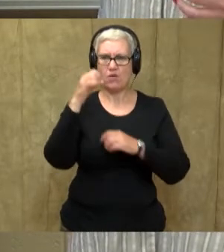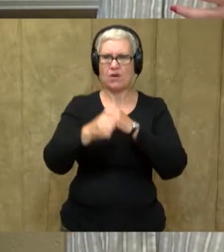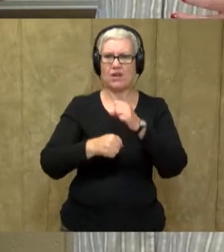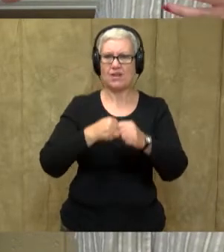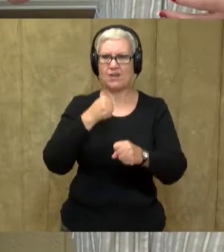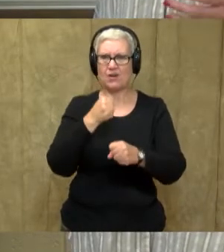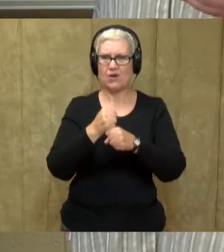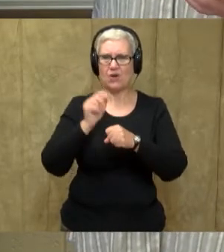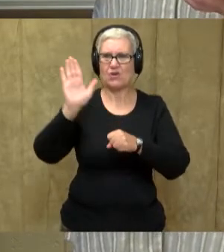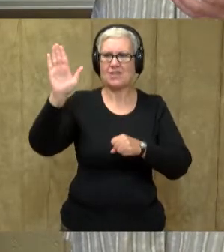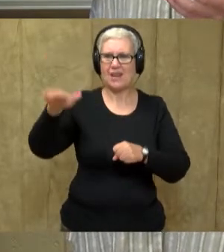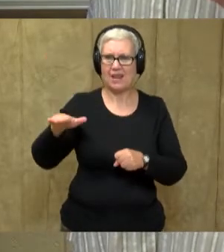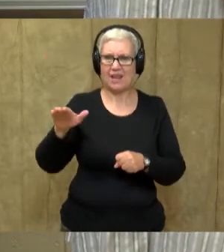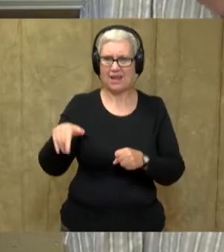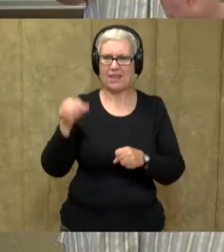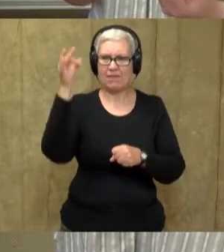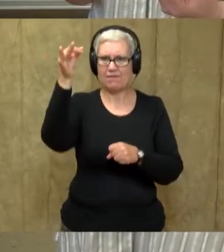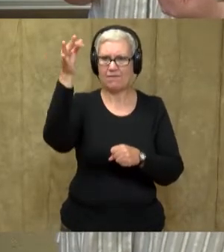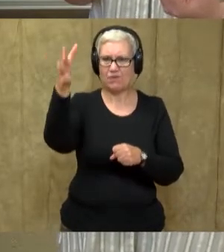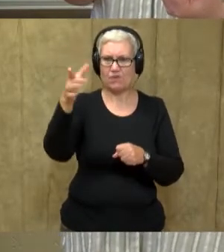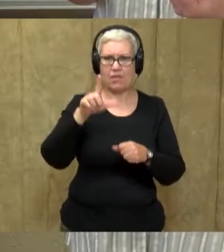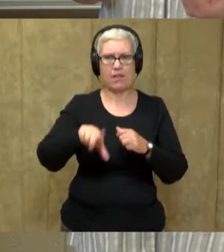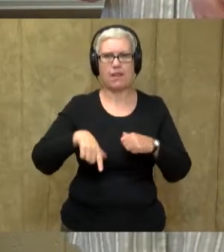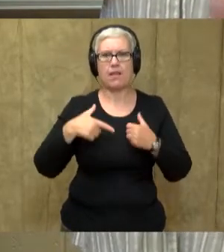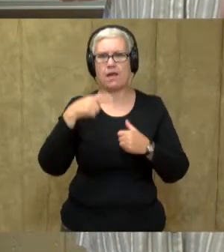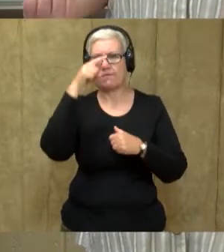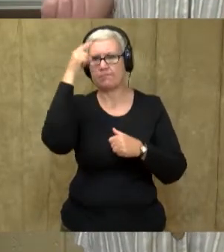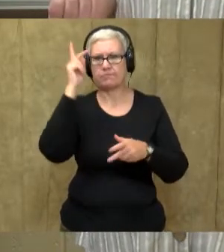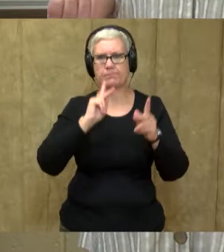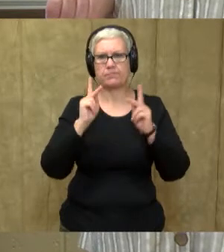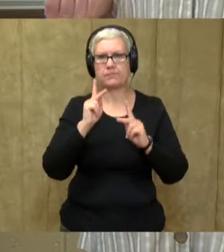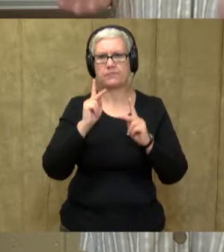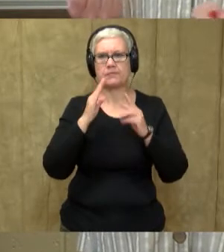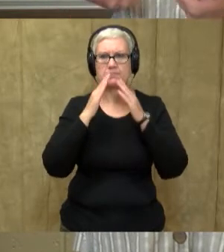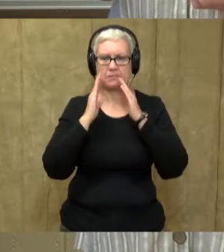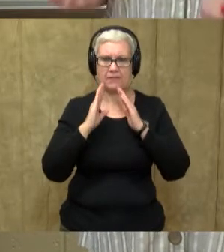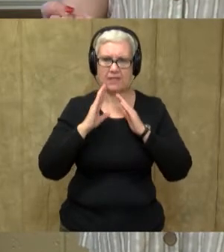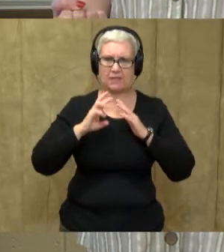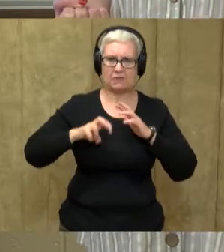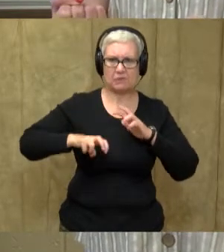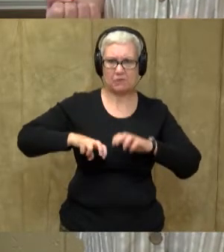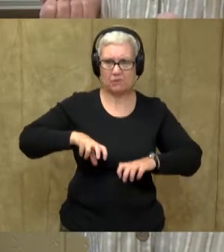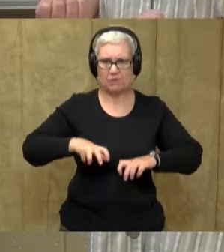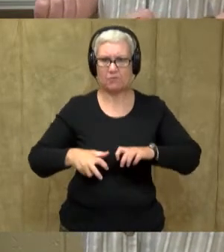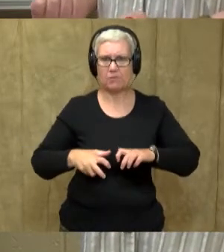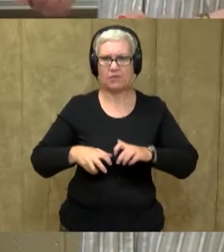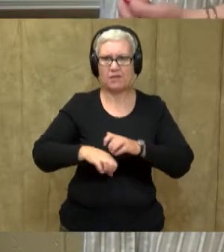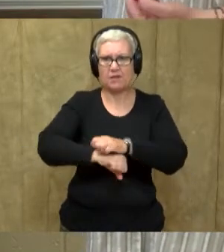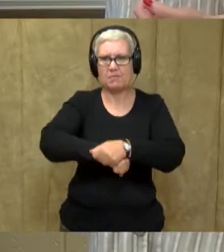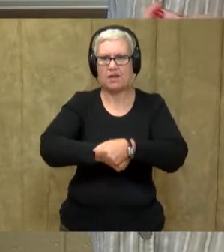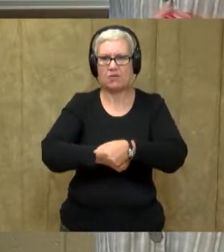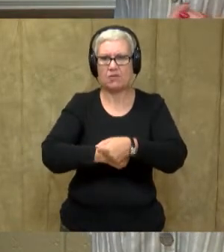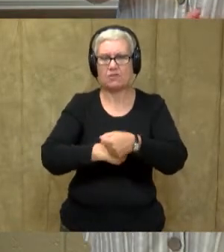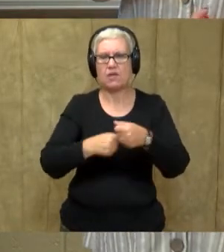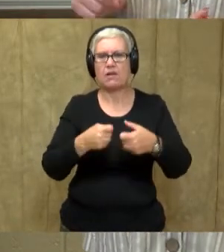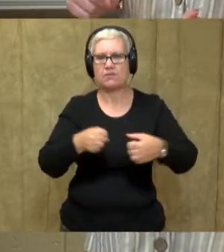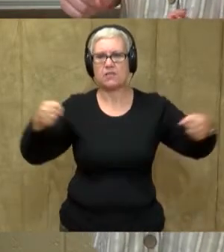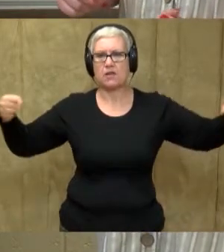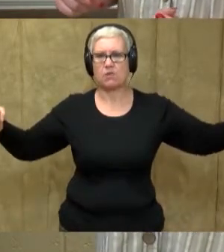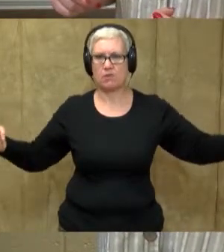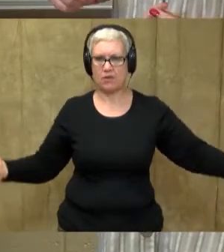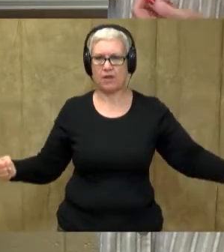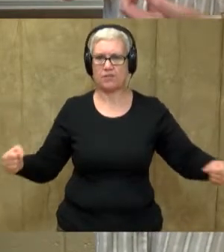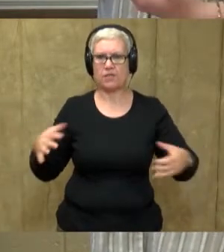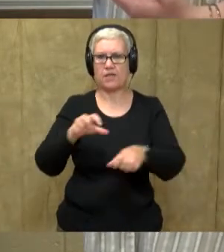sadly crippled by the manacles of segregation and the chains of discrimination. 100 years